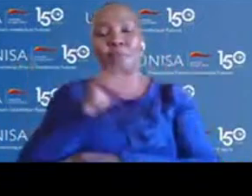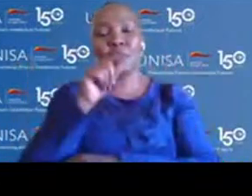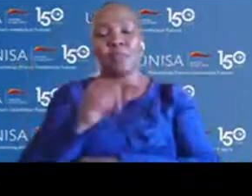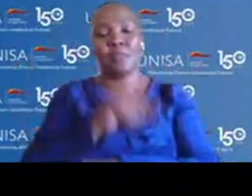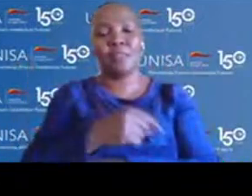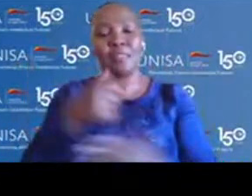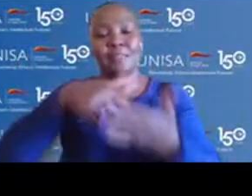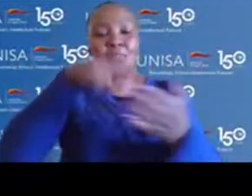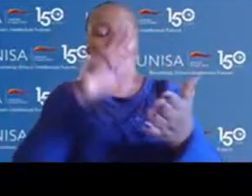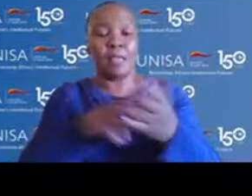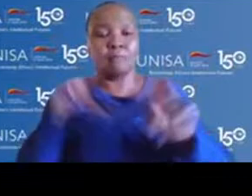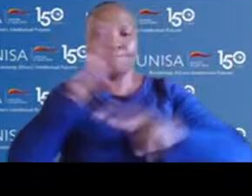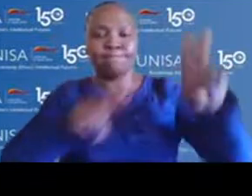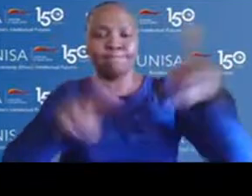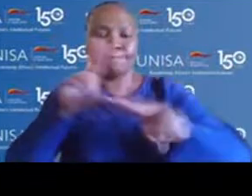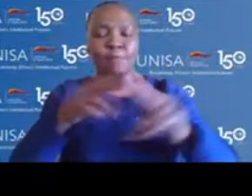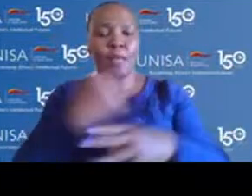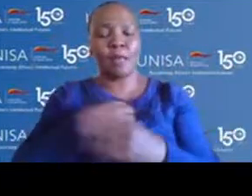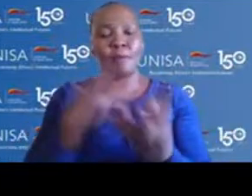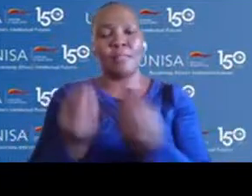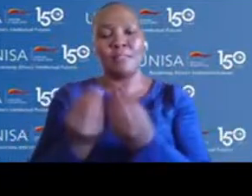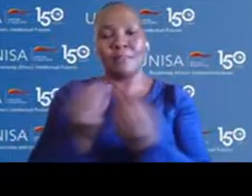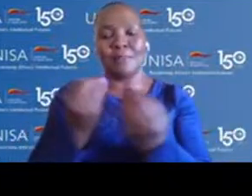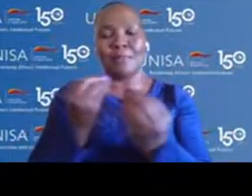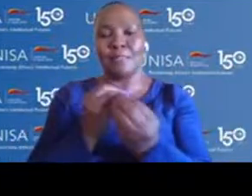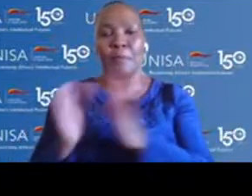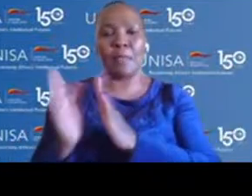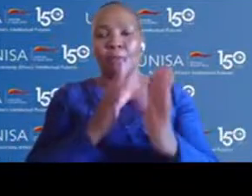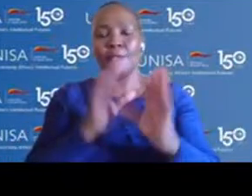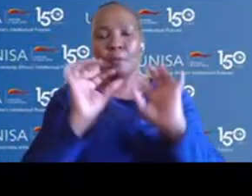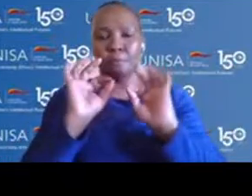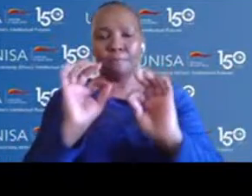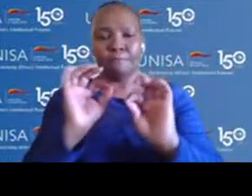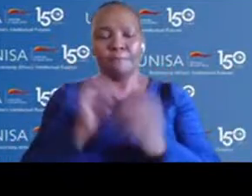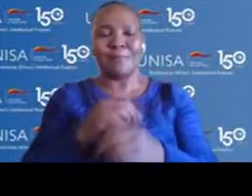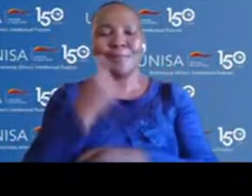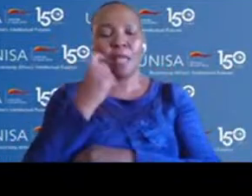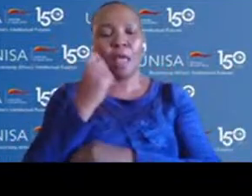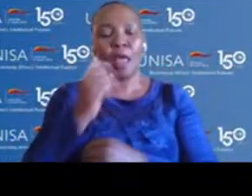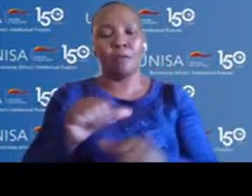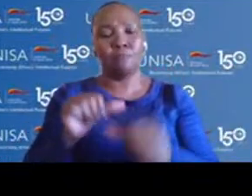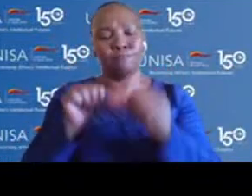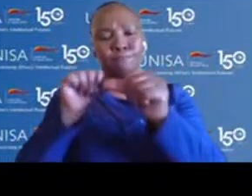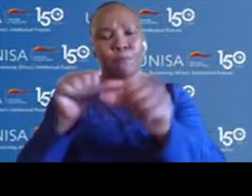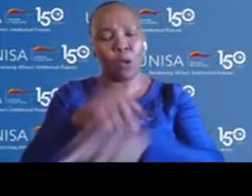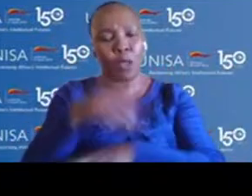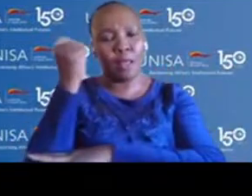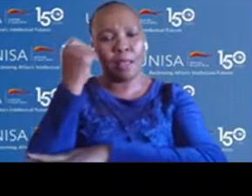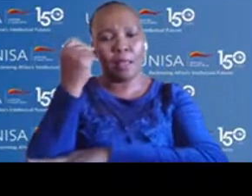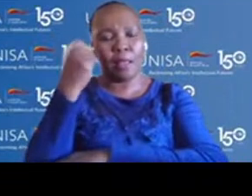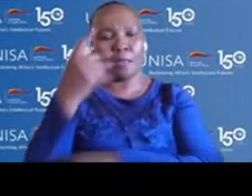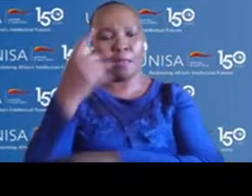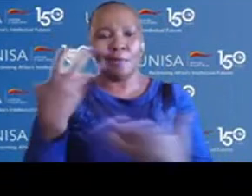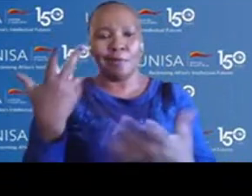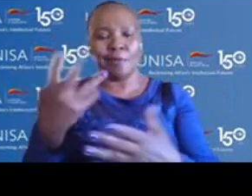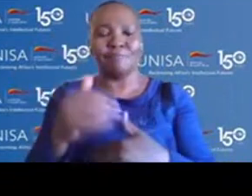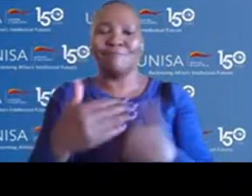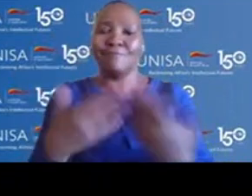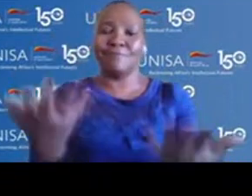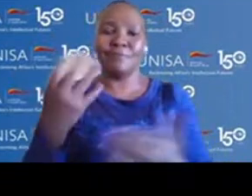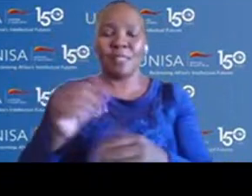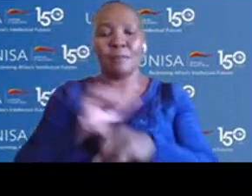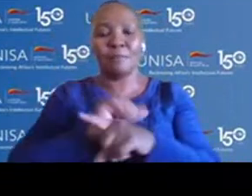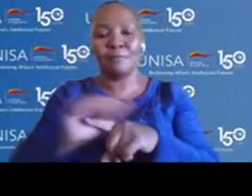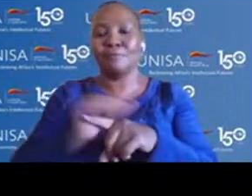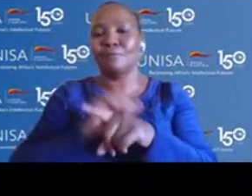my device, how my device is behaving. Is it easy to follow through? And then there we go. Now you can go practice this and